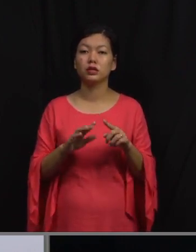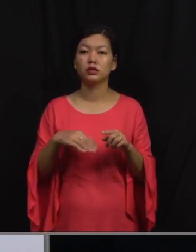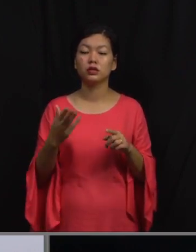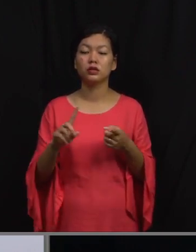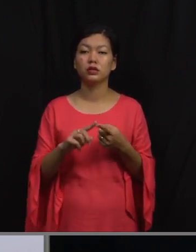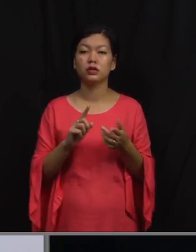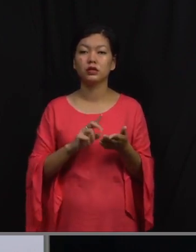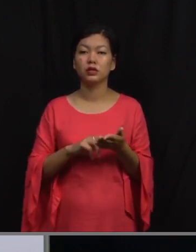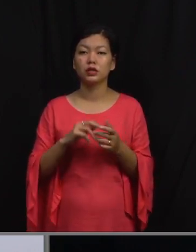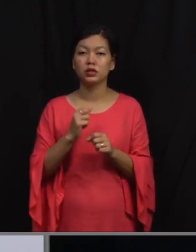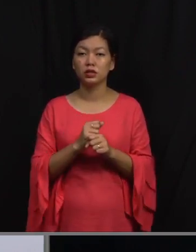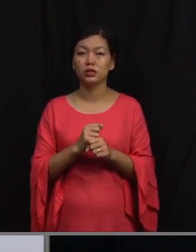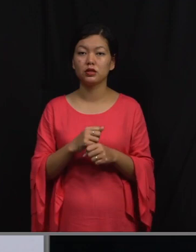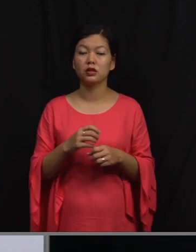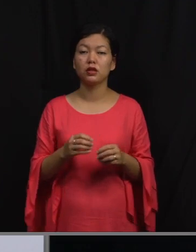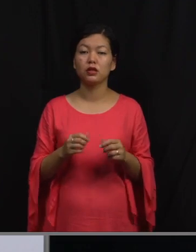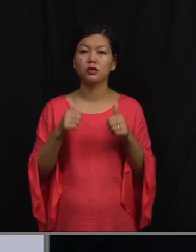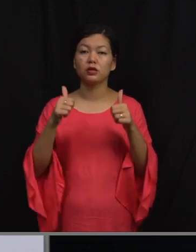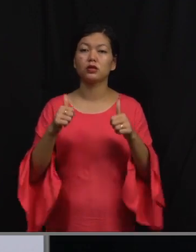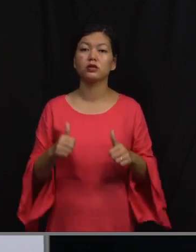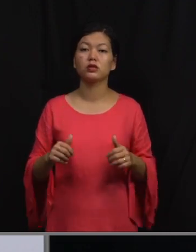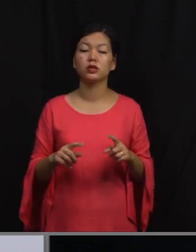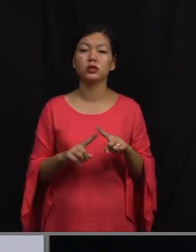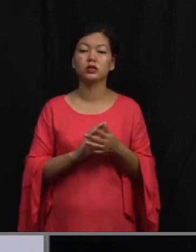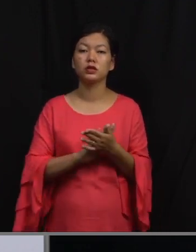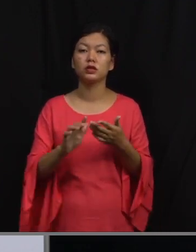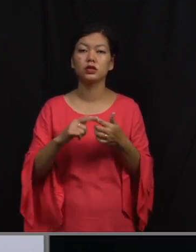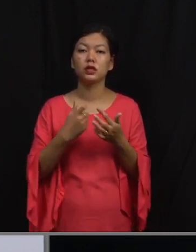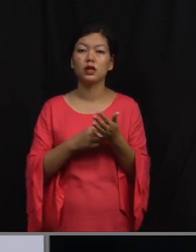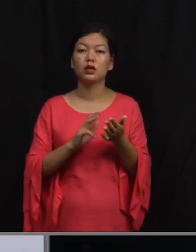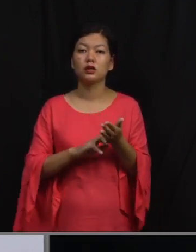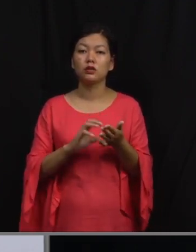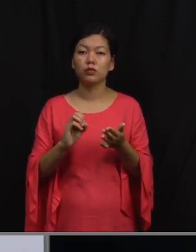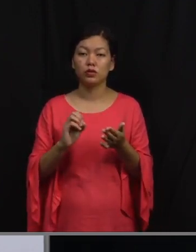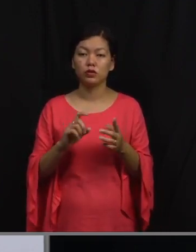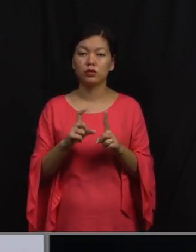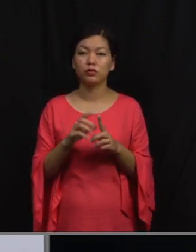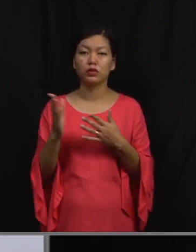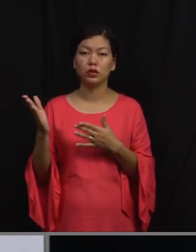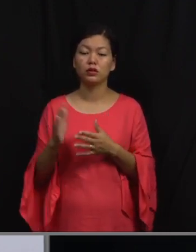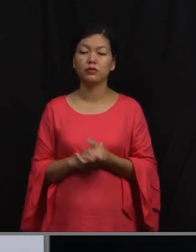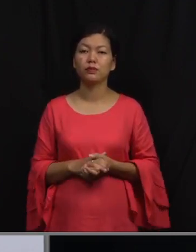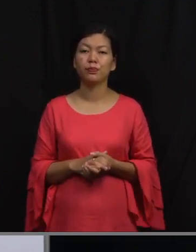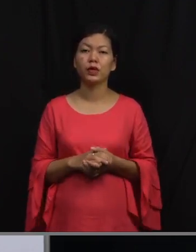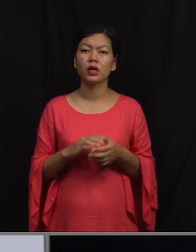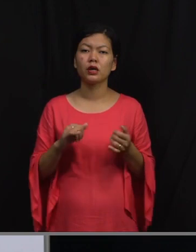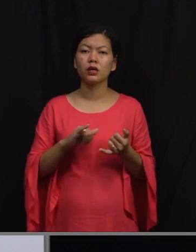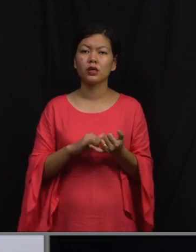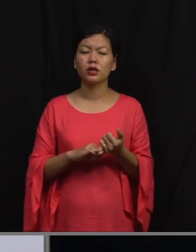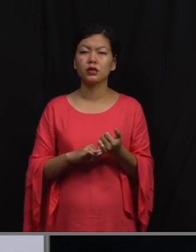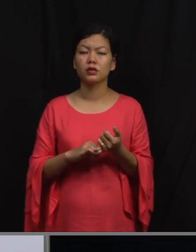Okay, in most of the cases physics comes first and then technology. For example, if I say, suppose semiconductors,